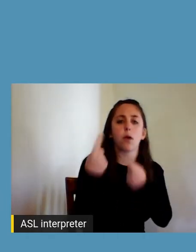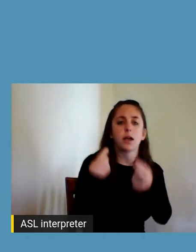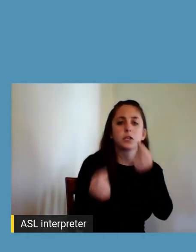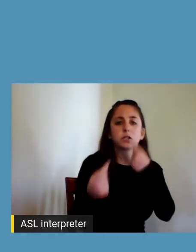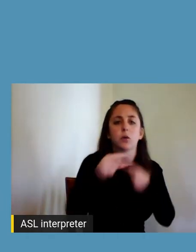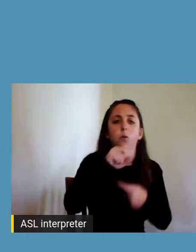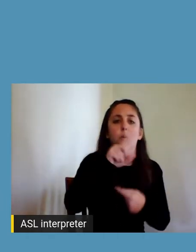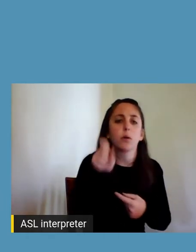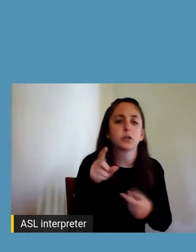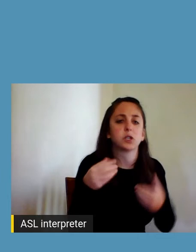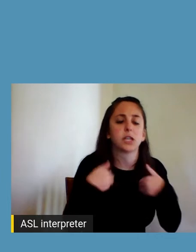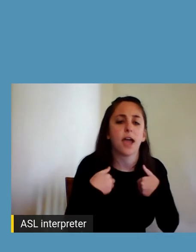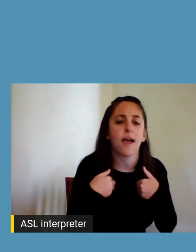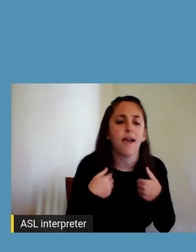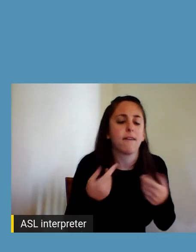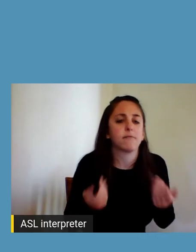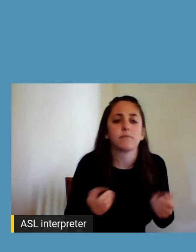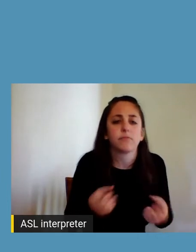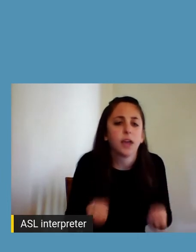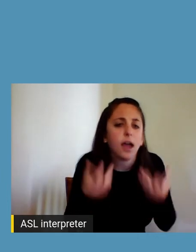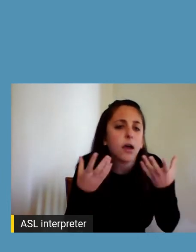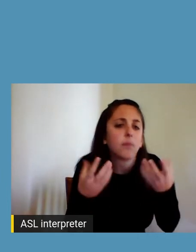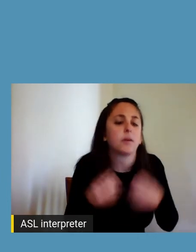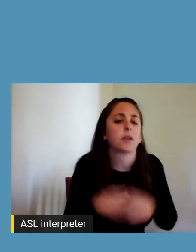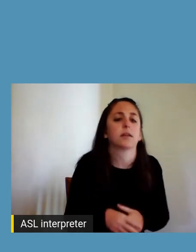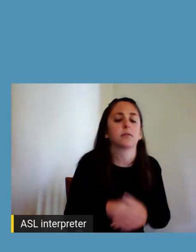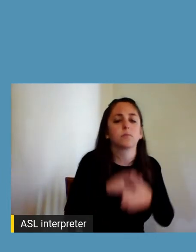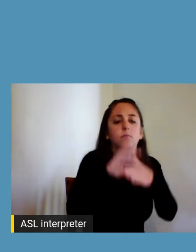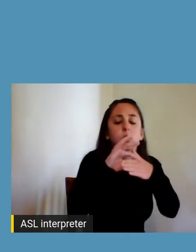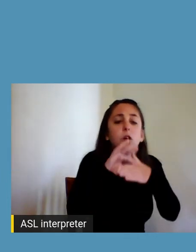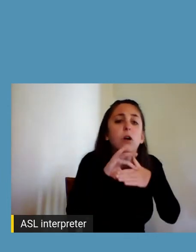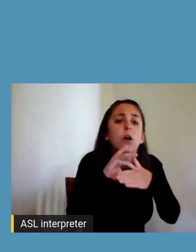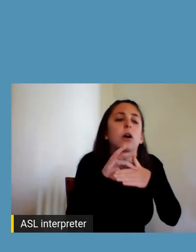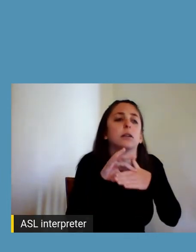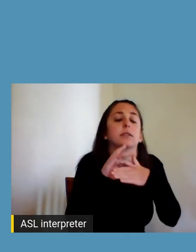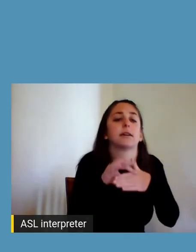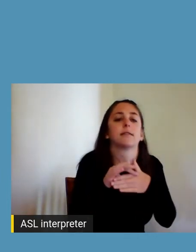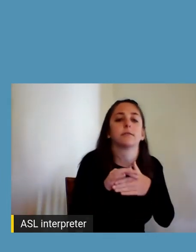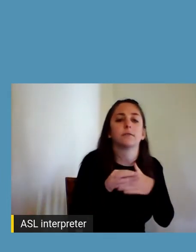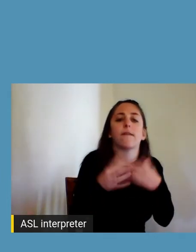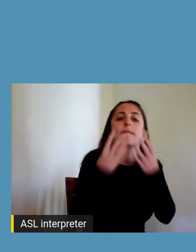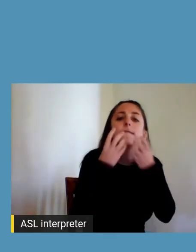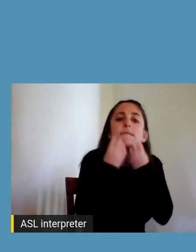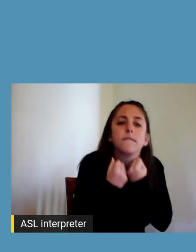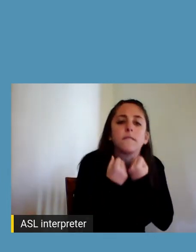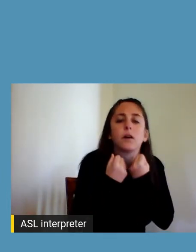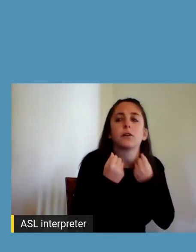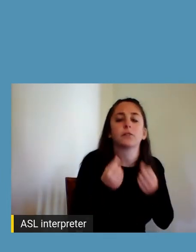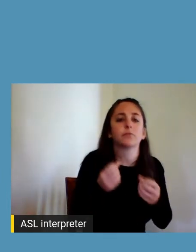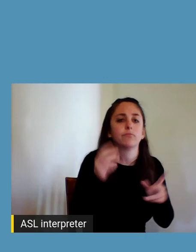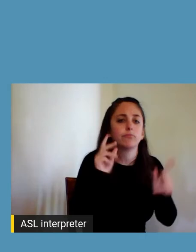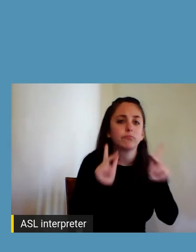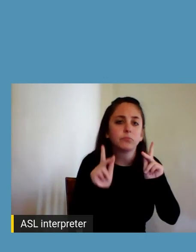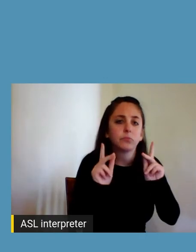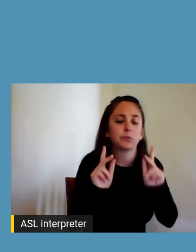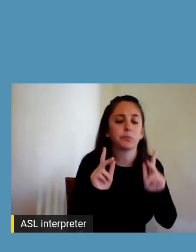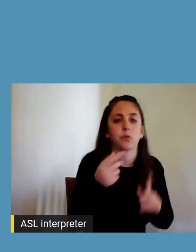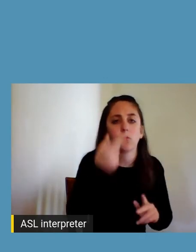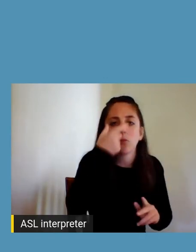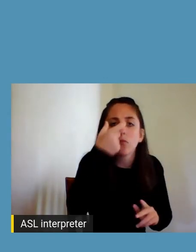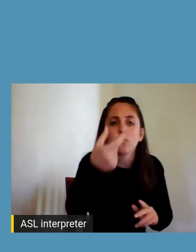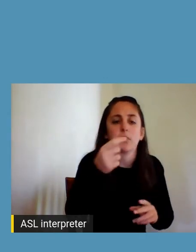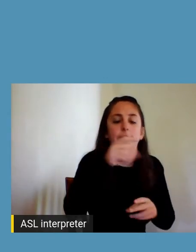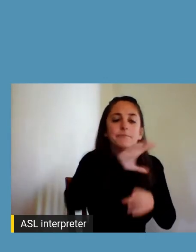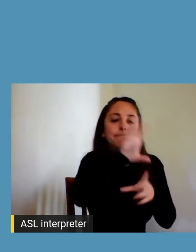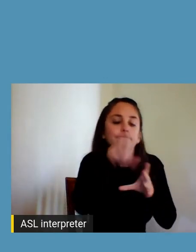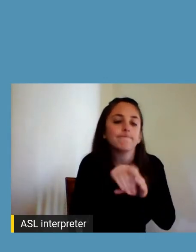meaning your content is giving value to those consuming it. Your goal is then providing value. What indicates if you're meeting this is the number of questions